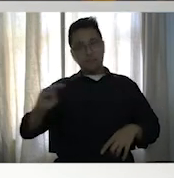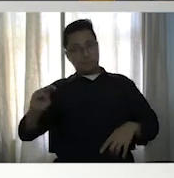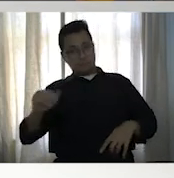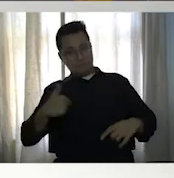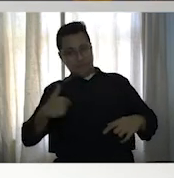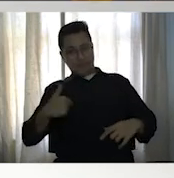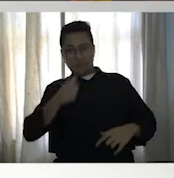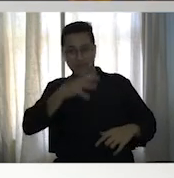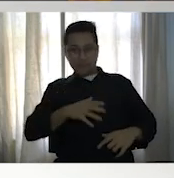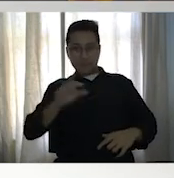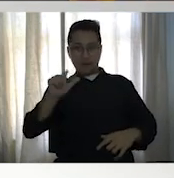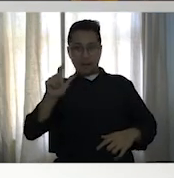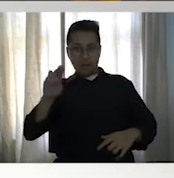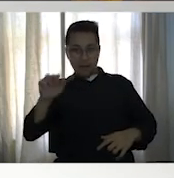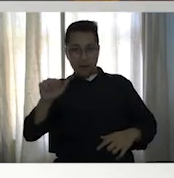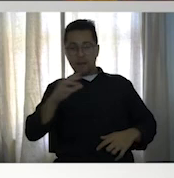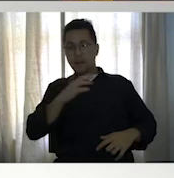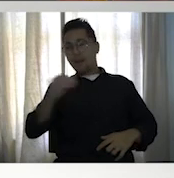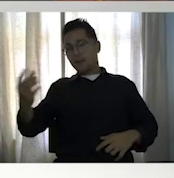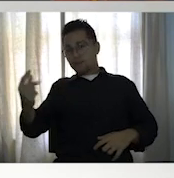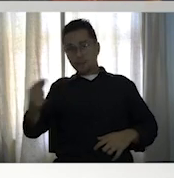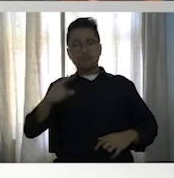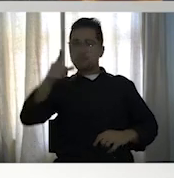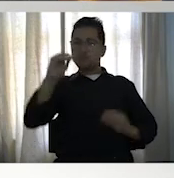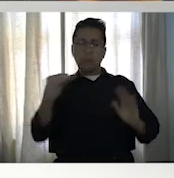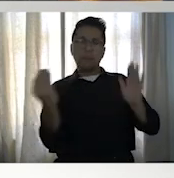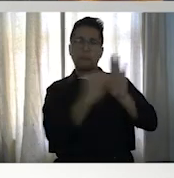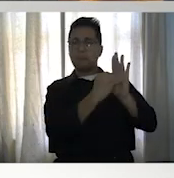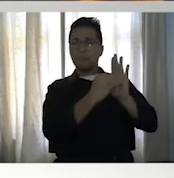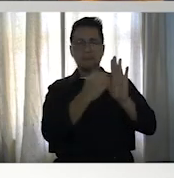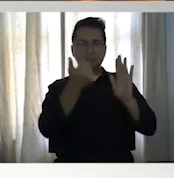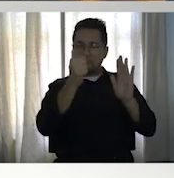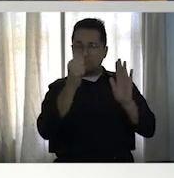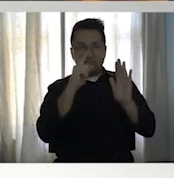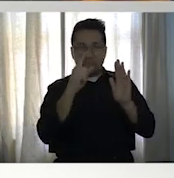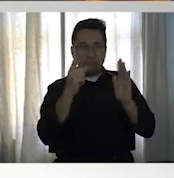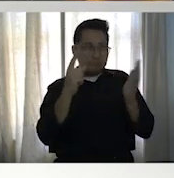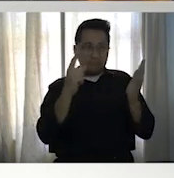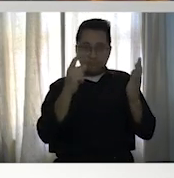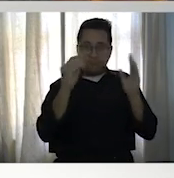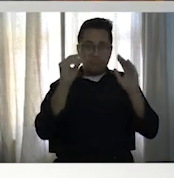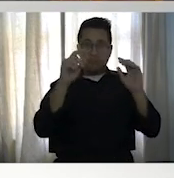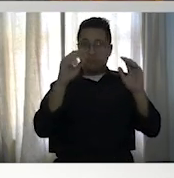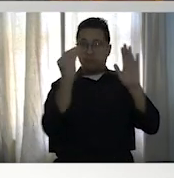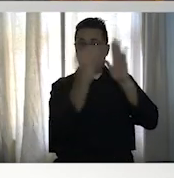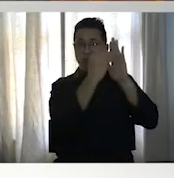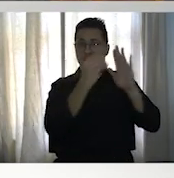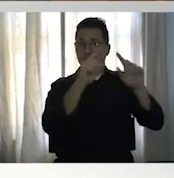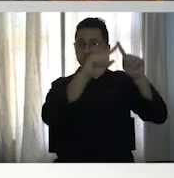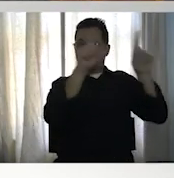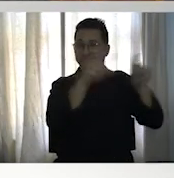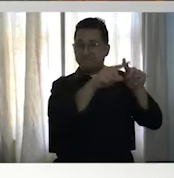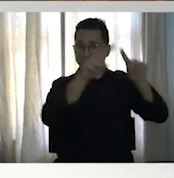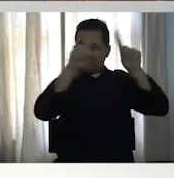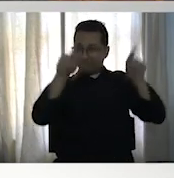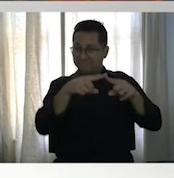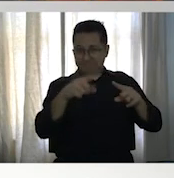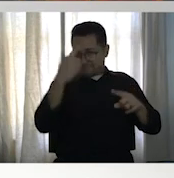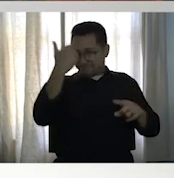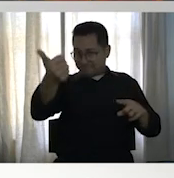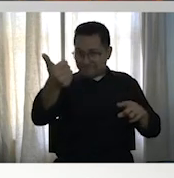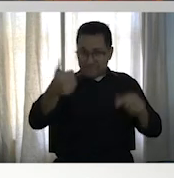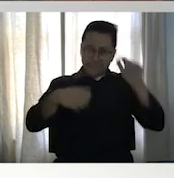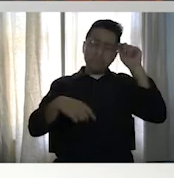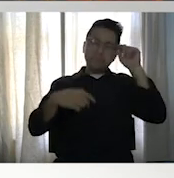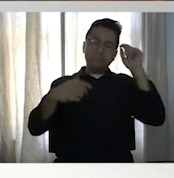Alana, and my dog. So you can put you can put as many boxes up there you want. You know, I